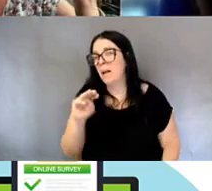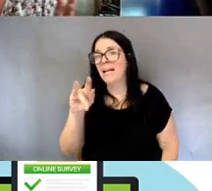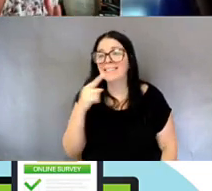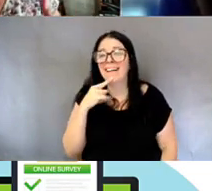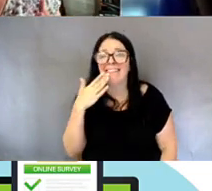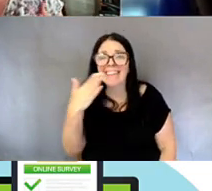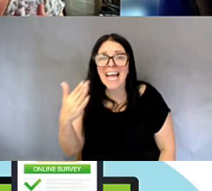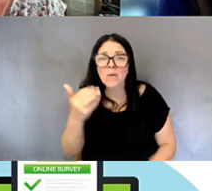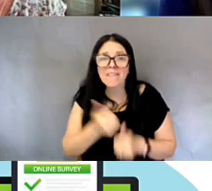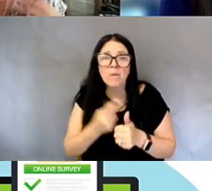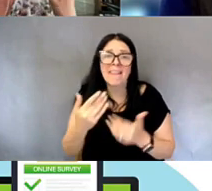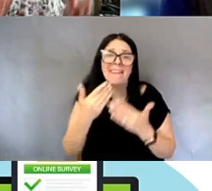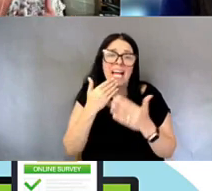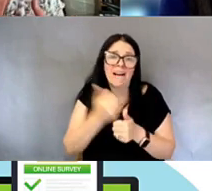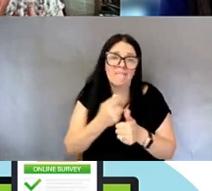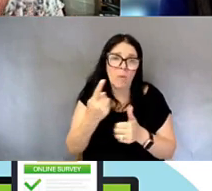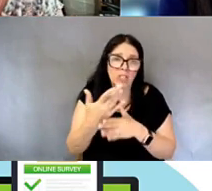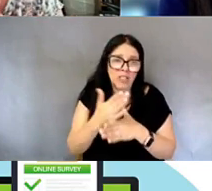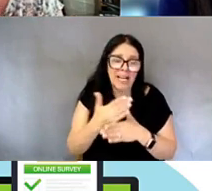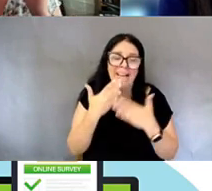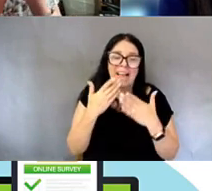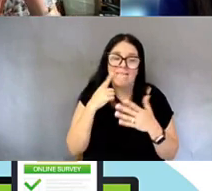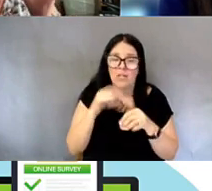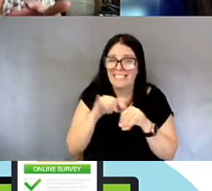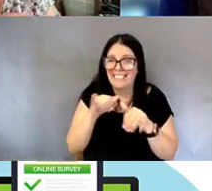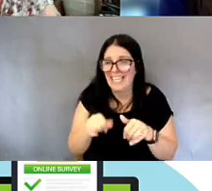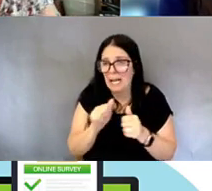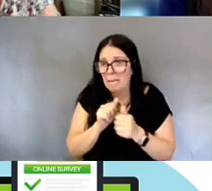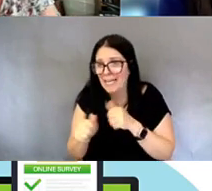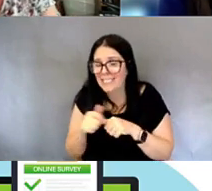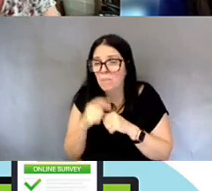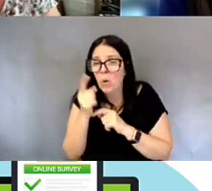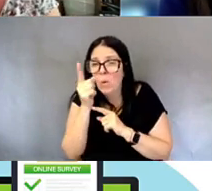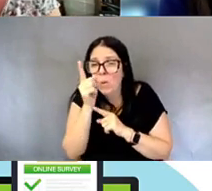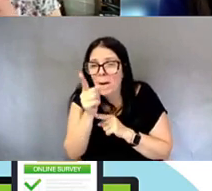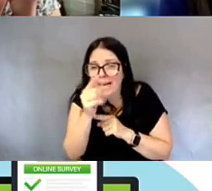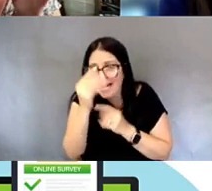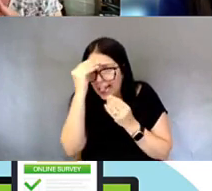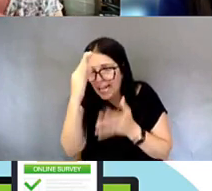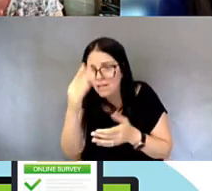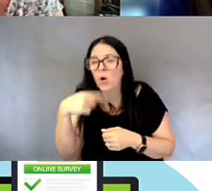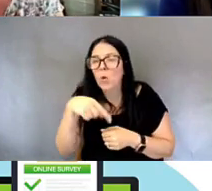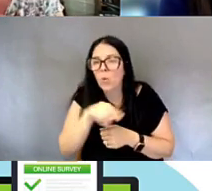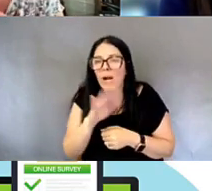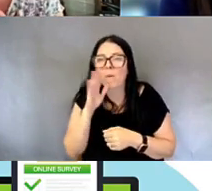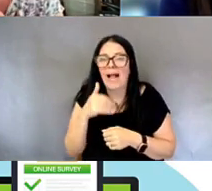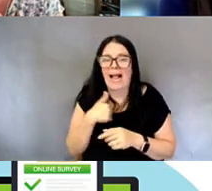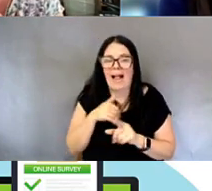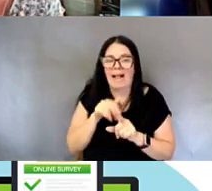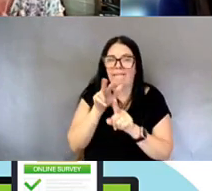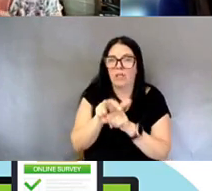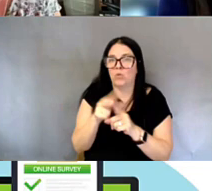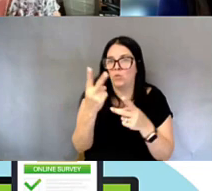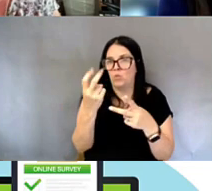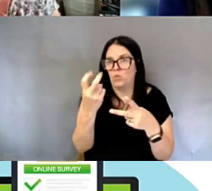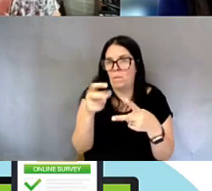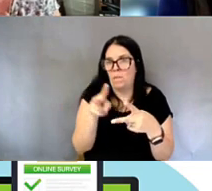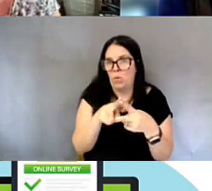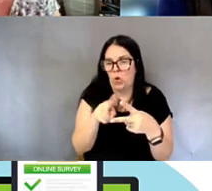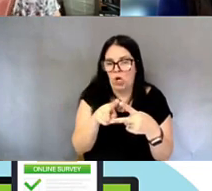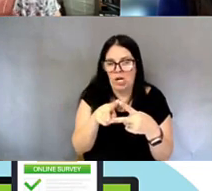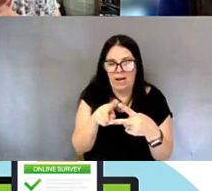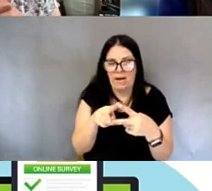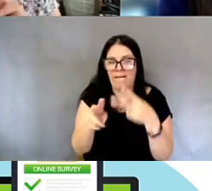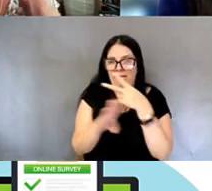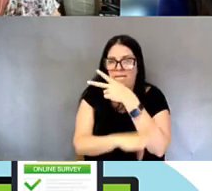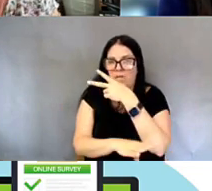Thank you, everyone, for sharing. Thank you, everyone, for staying. Just one more minute to let you know that we are scheduling 2 more sessions, showcase sessions for the